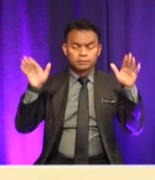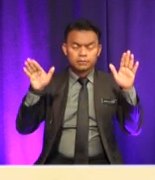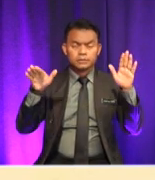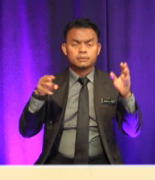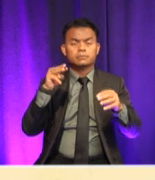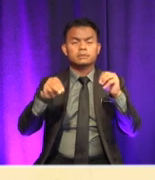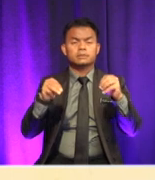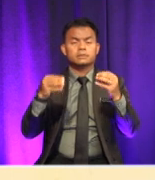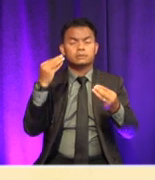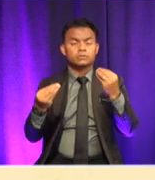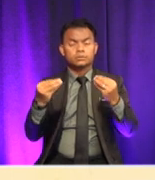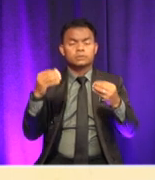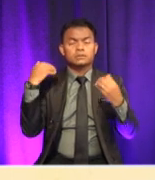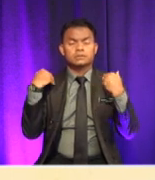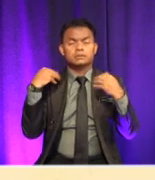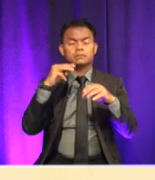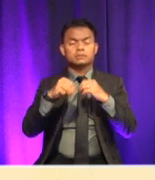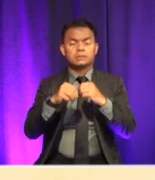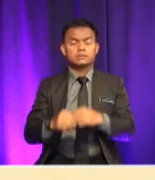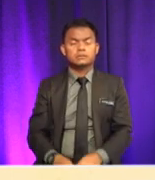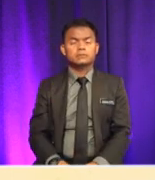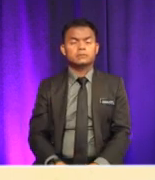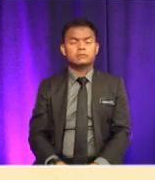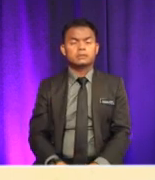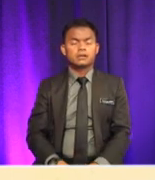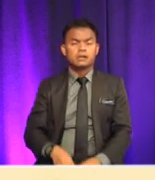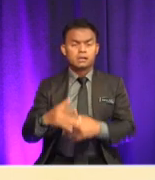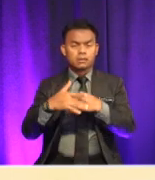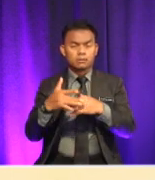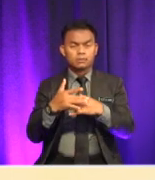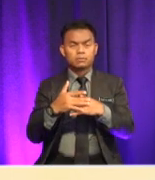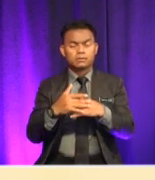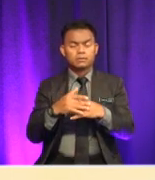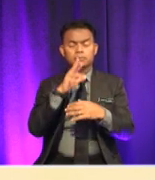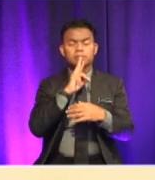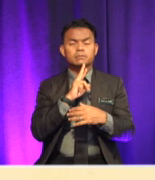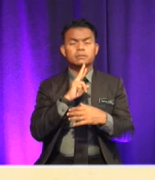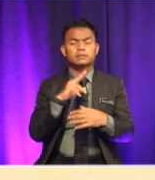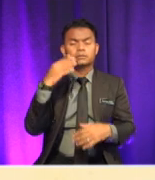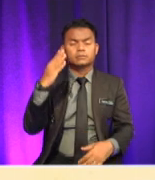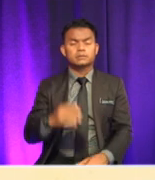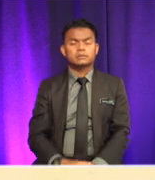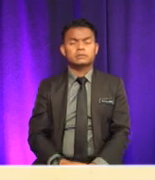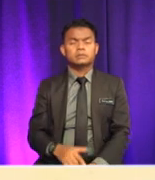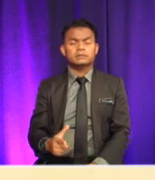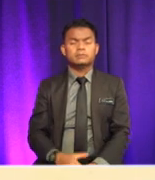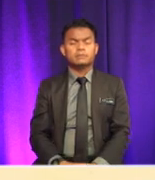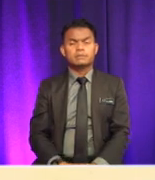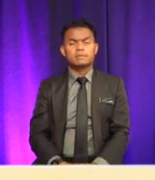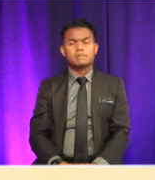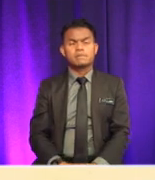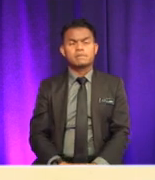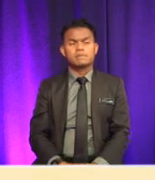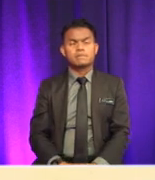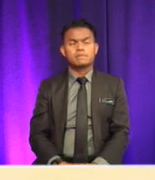and bewildered, Lani remained silent. The chief rooster had sounded so logical that Lani did not dare to question his